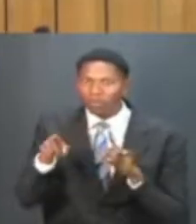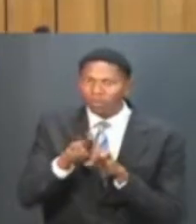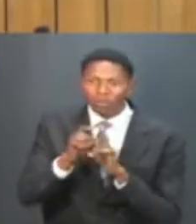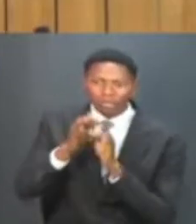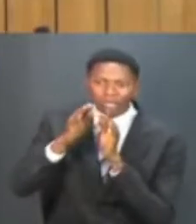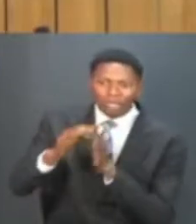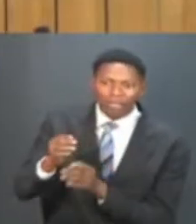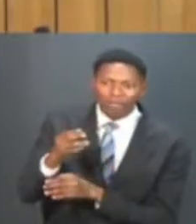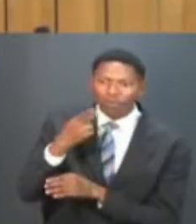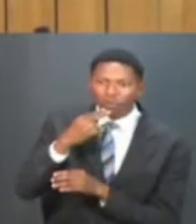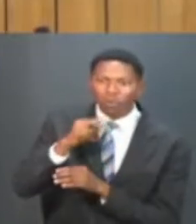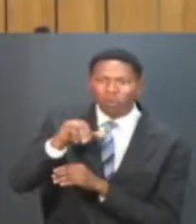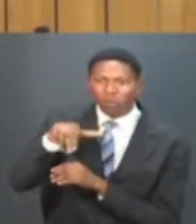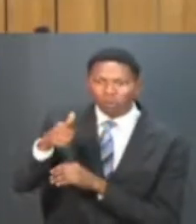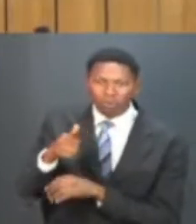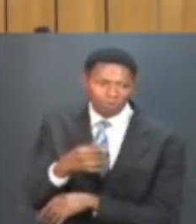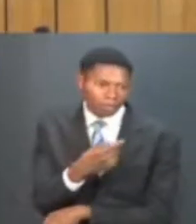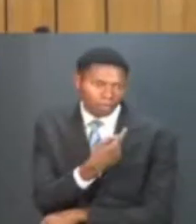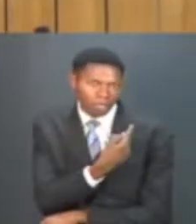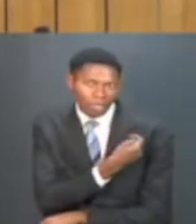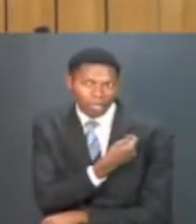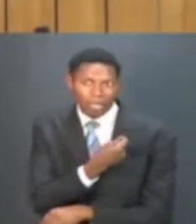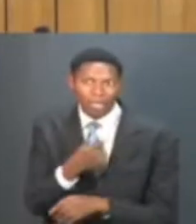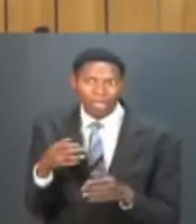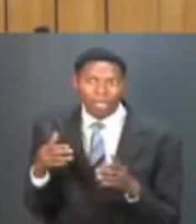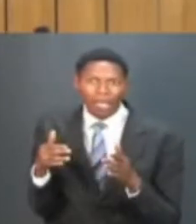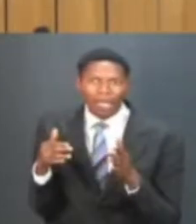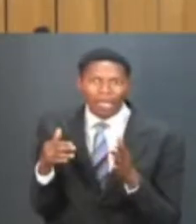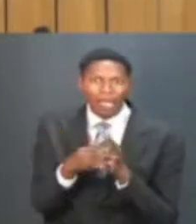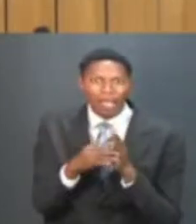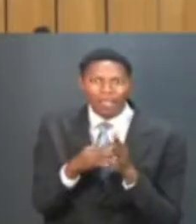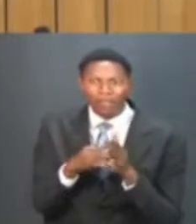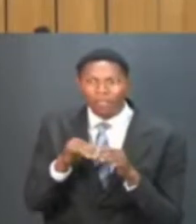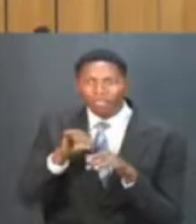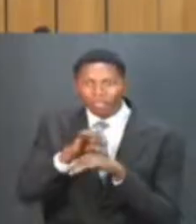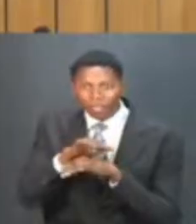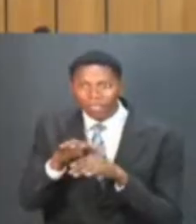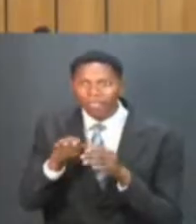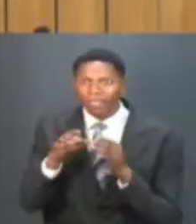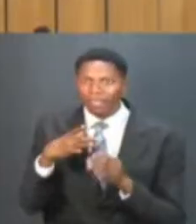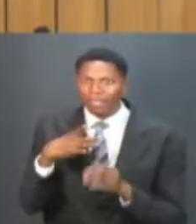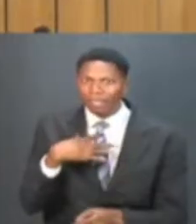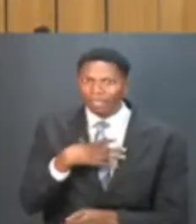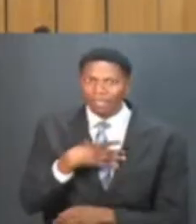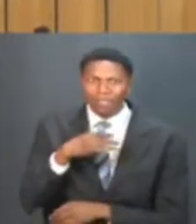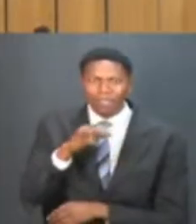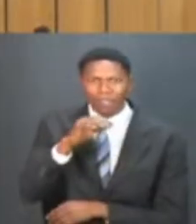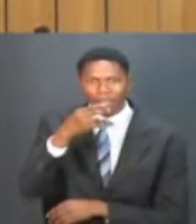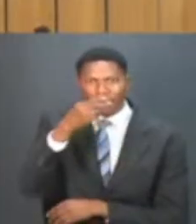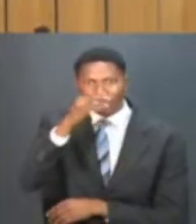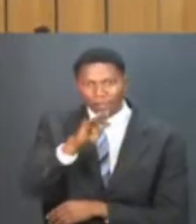and vaccination against infections like hepatitis B and human